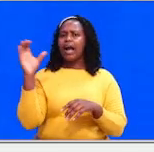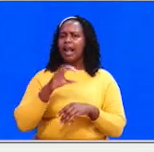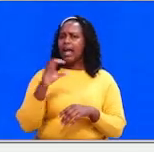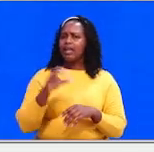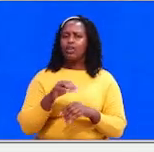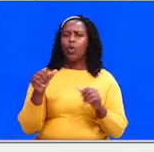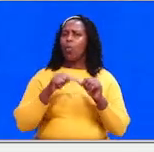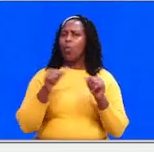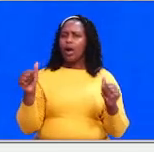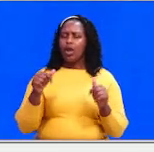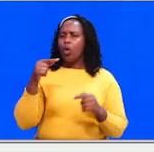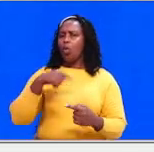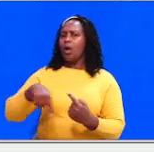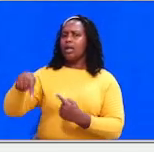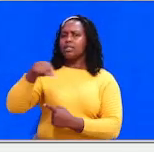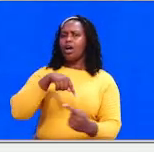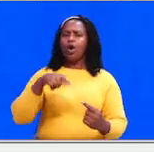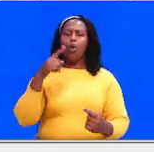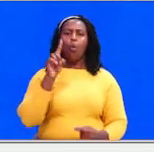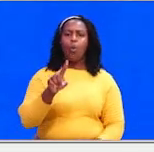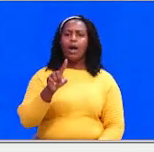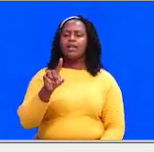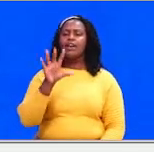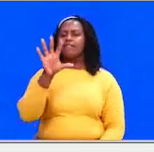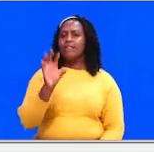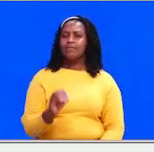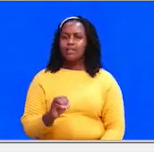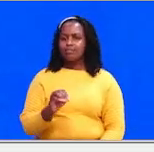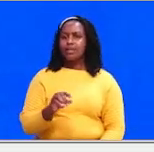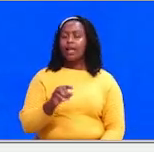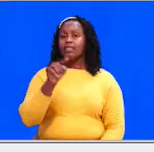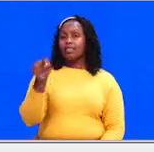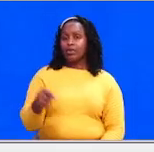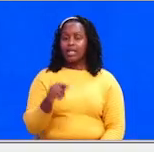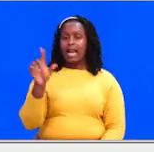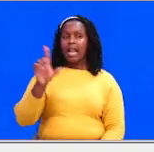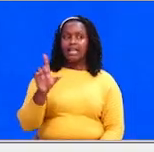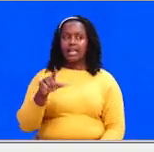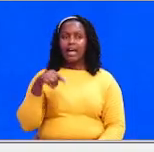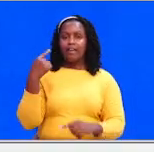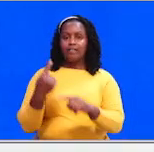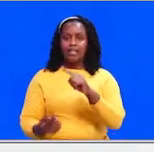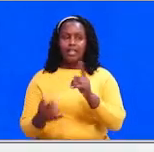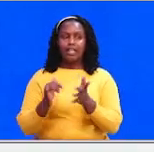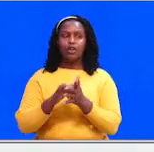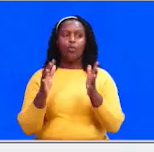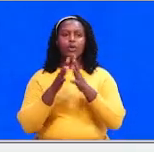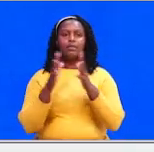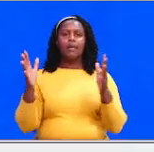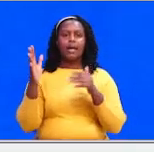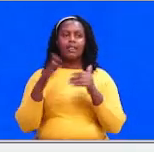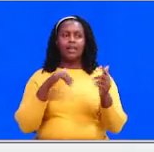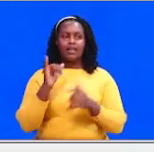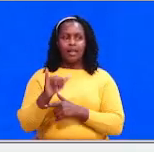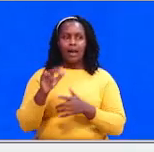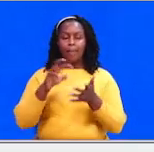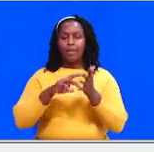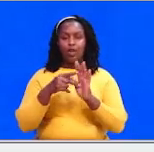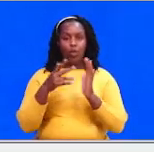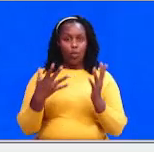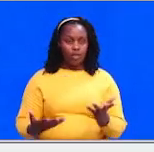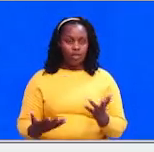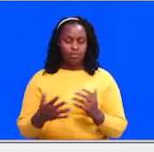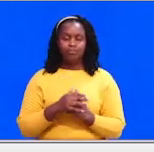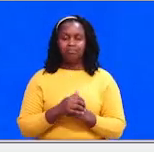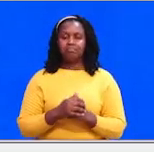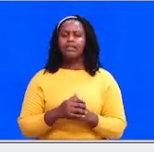plant that recycles 150,000 liters of sewage every day. Wow. It's a gated community bigger than this estate. So it was taking them to